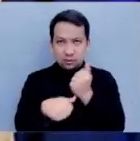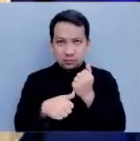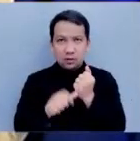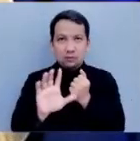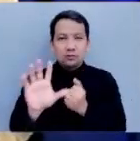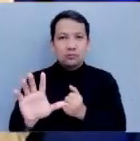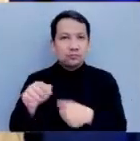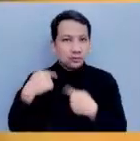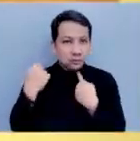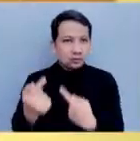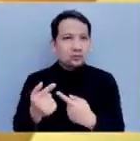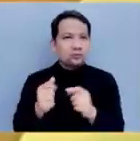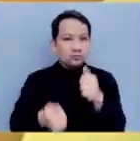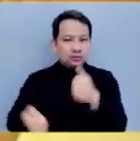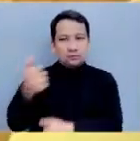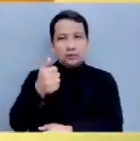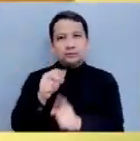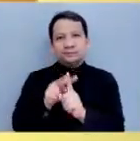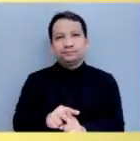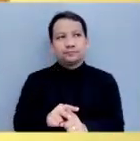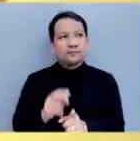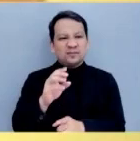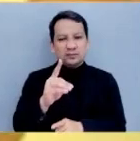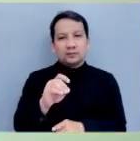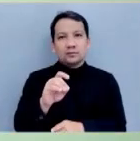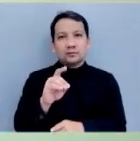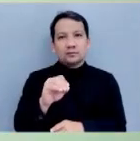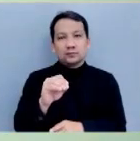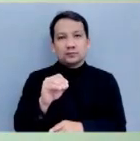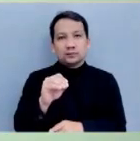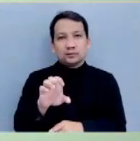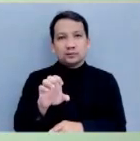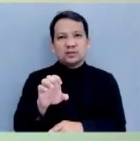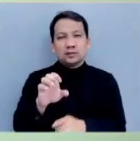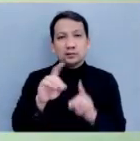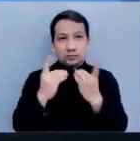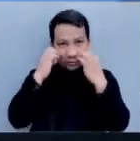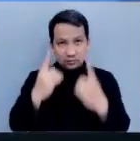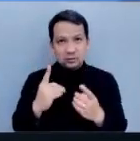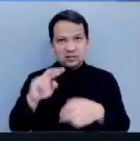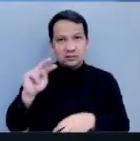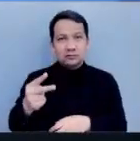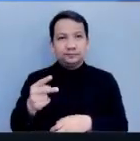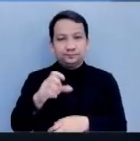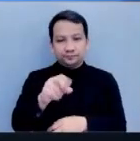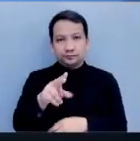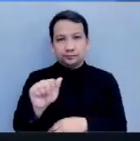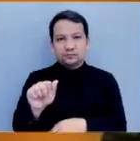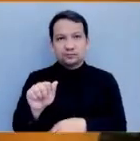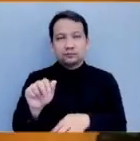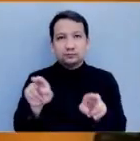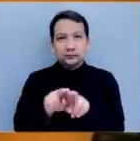pass the admission test. Ang Department of Education naman, gusto sanang matalakay sa ikalawang SONA ng Pangulo na gawing normal